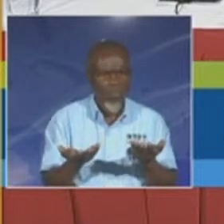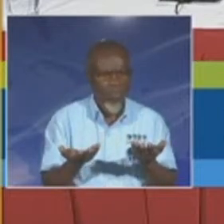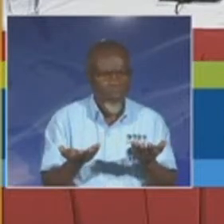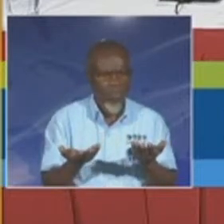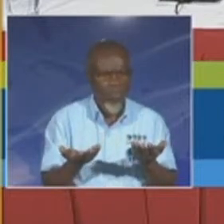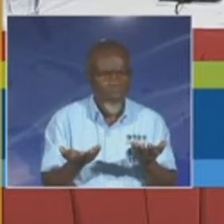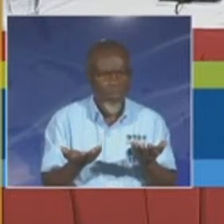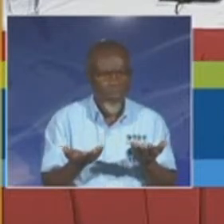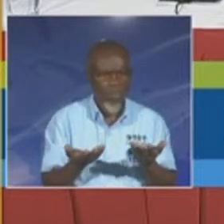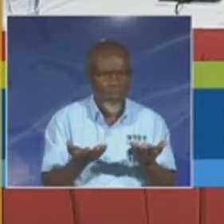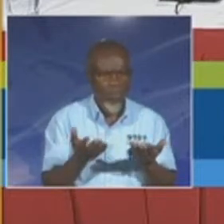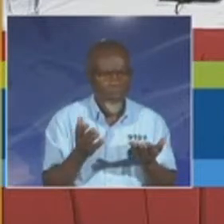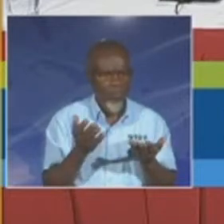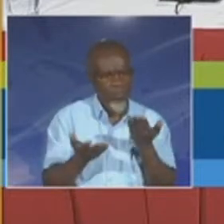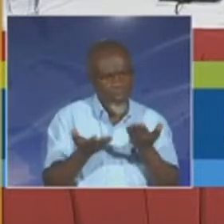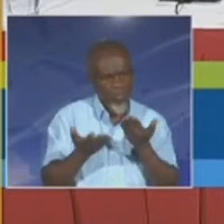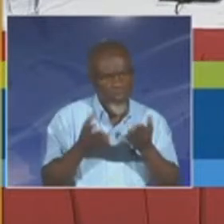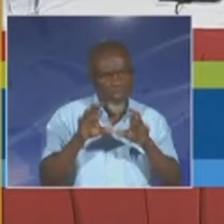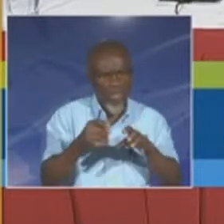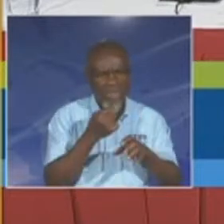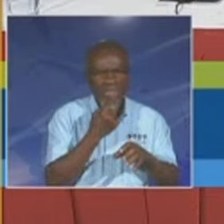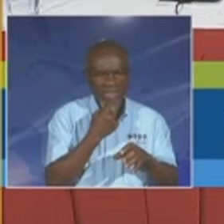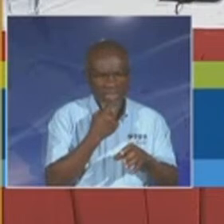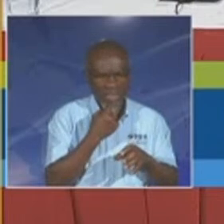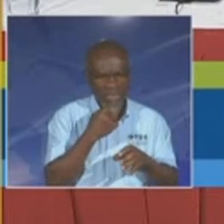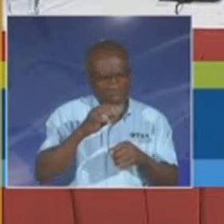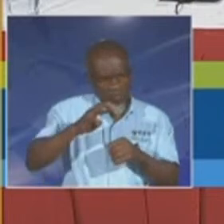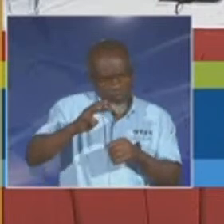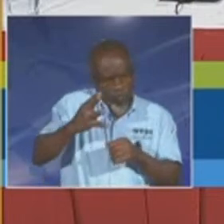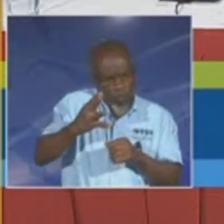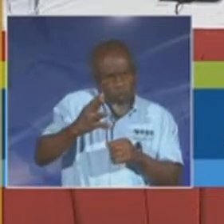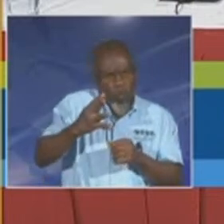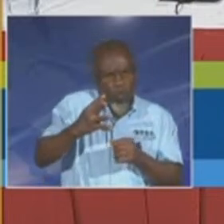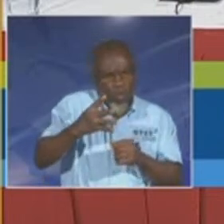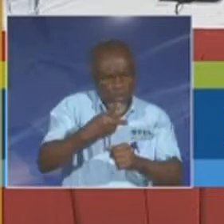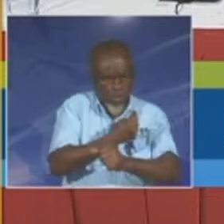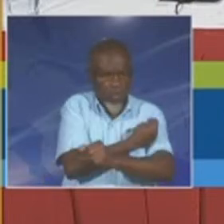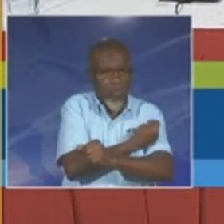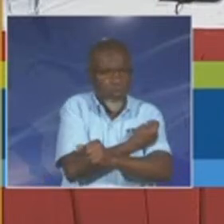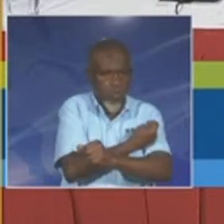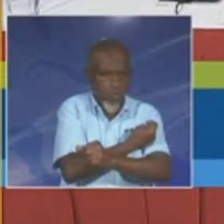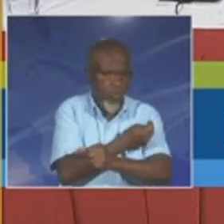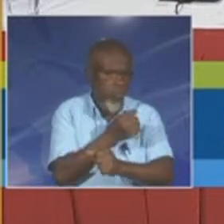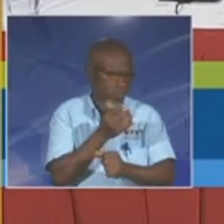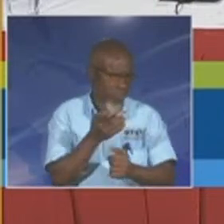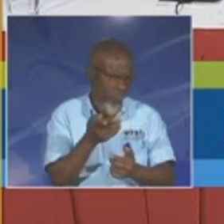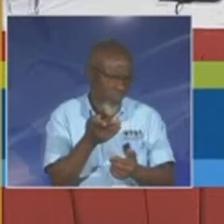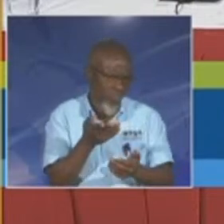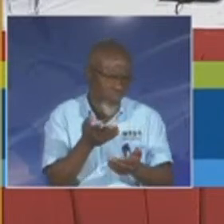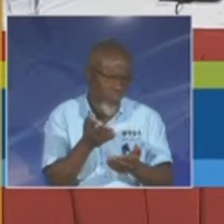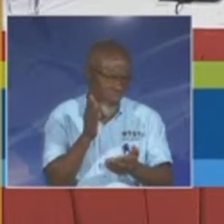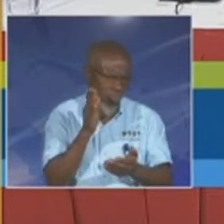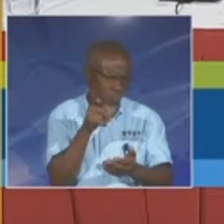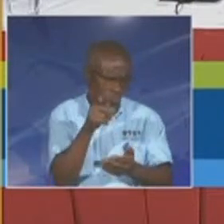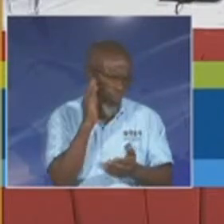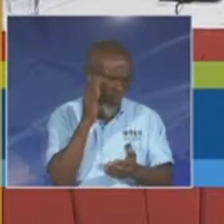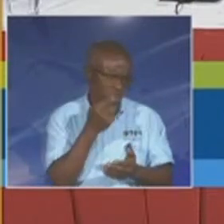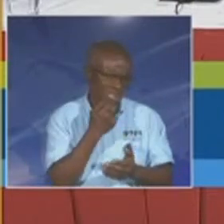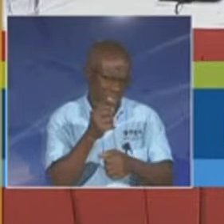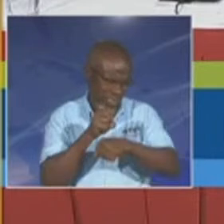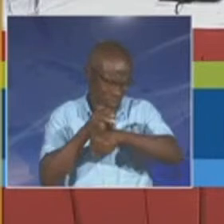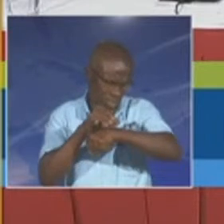perhaps recommend the fourth dose for persons. Is this something you would recommend not just for the elderly